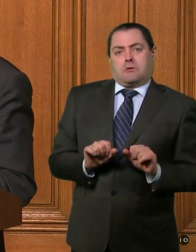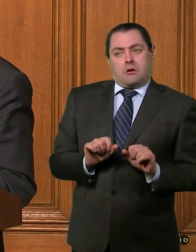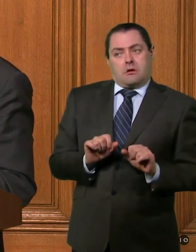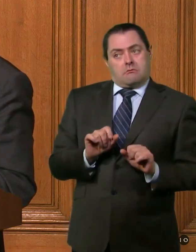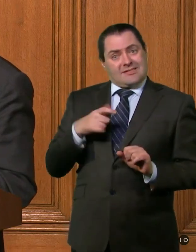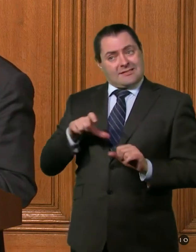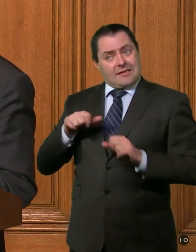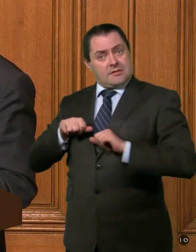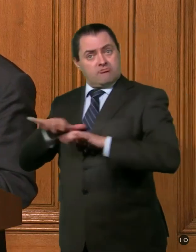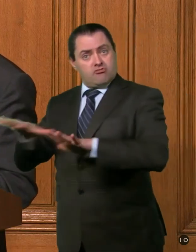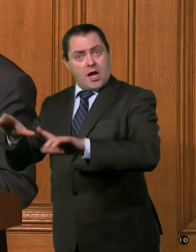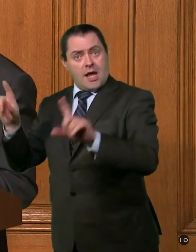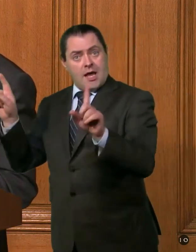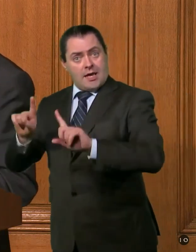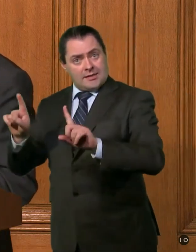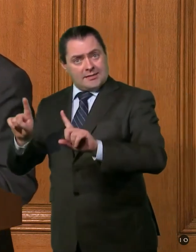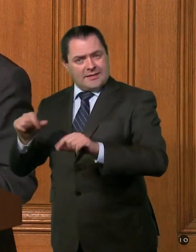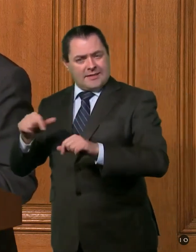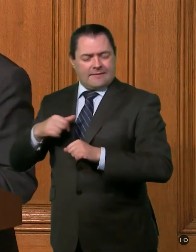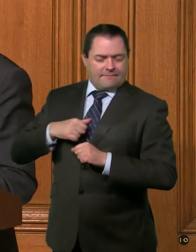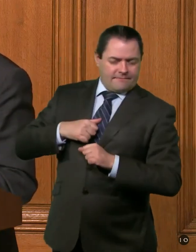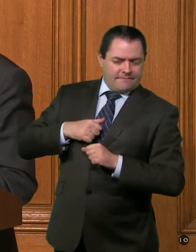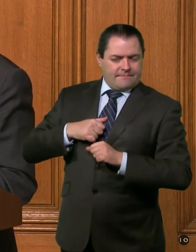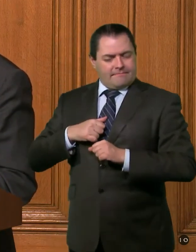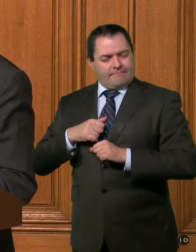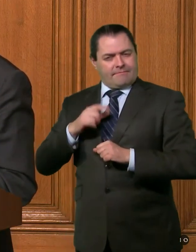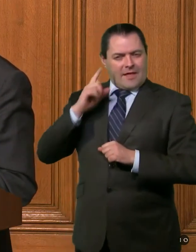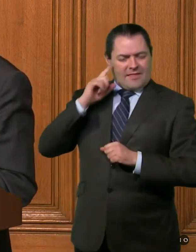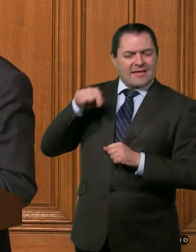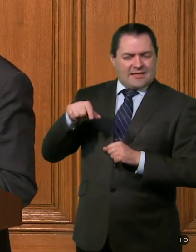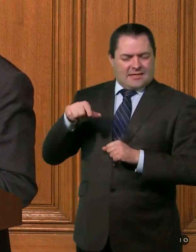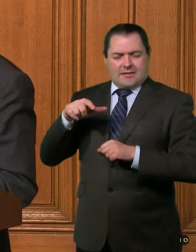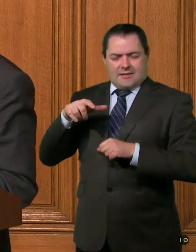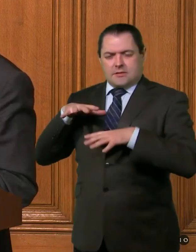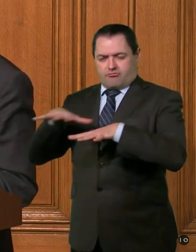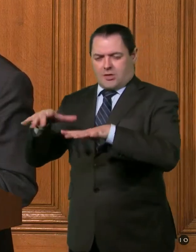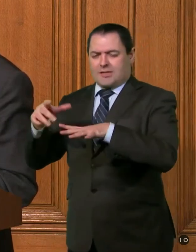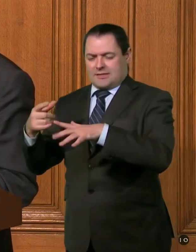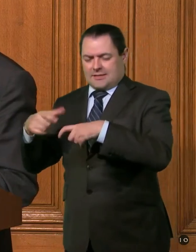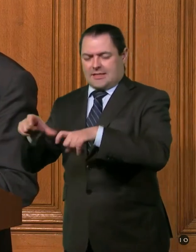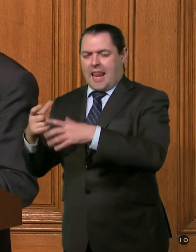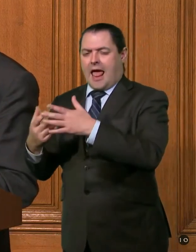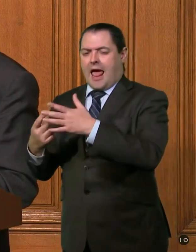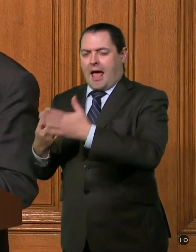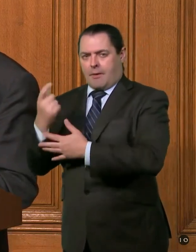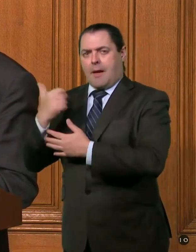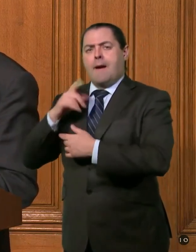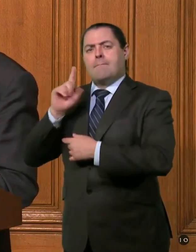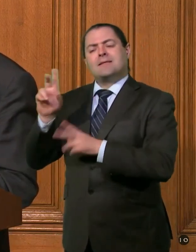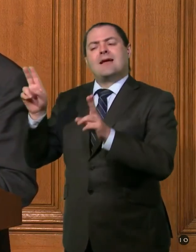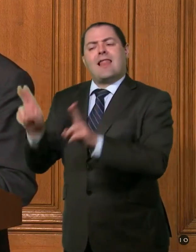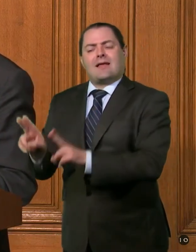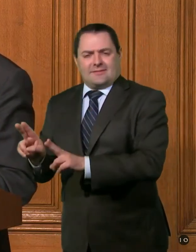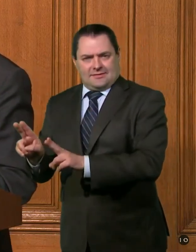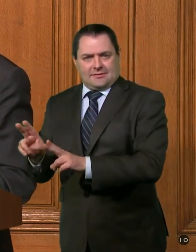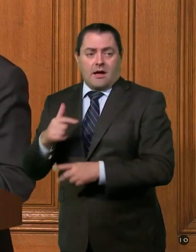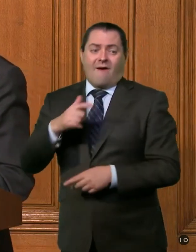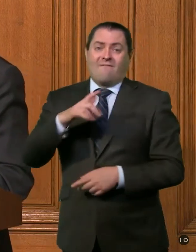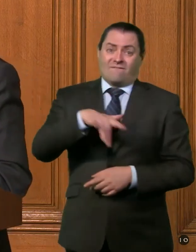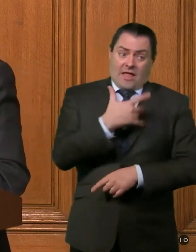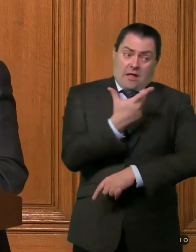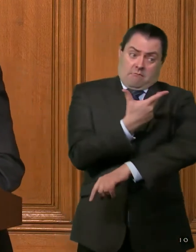effective there. So we think that what will happen is that people will catch infections. There'll be milder infections. They won't cause the same degree